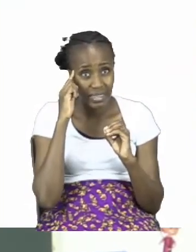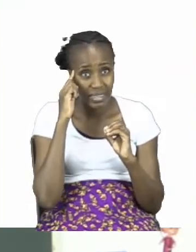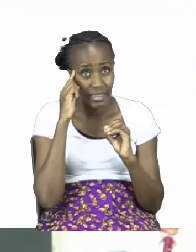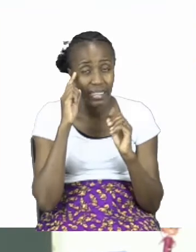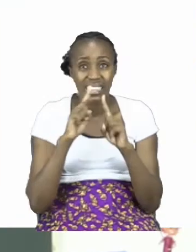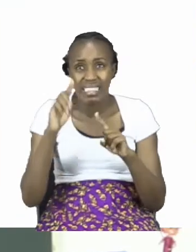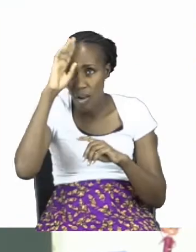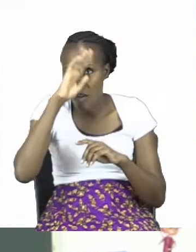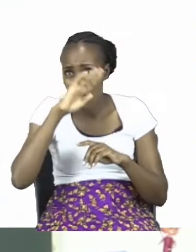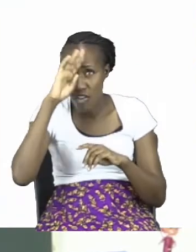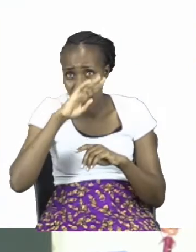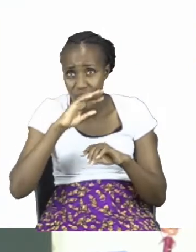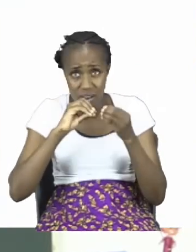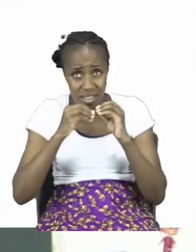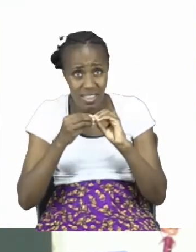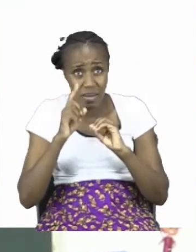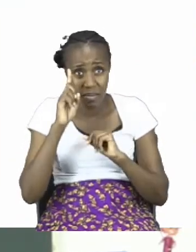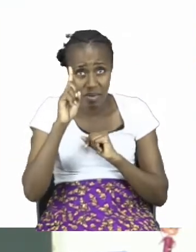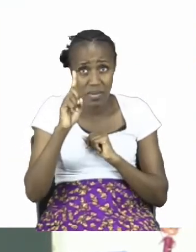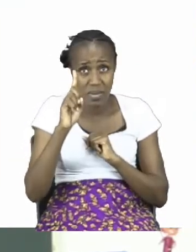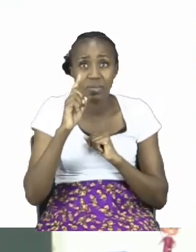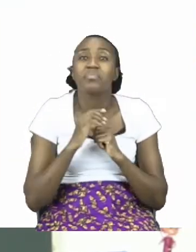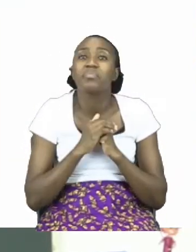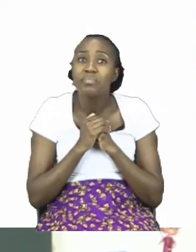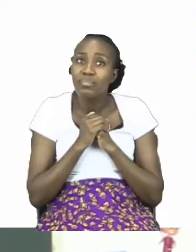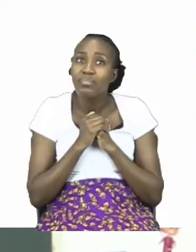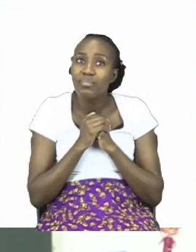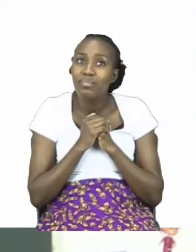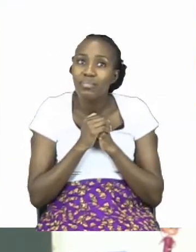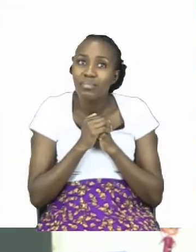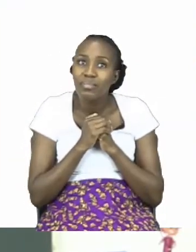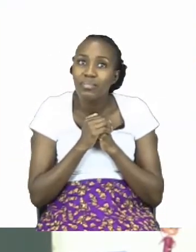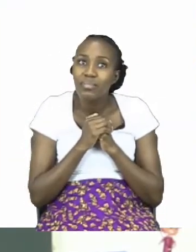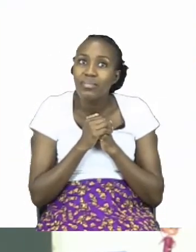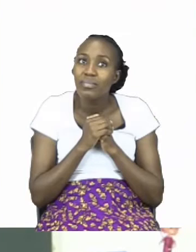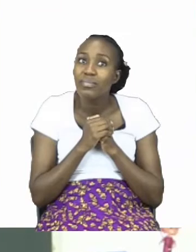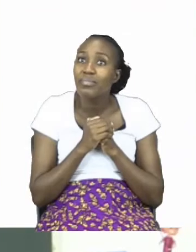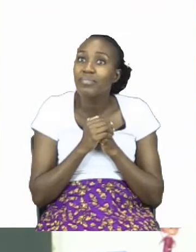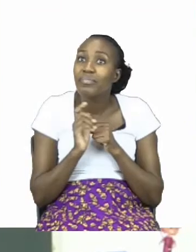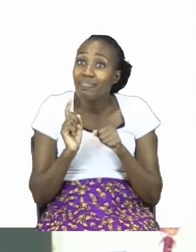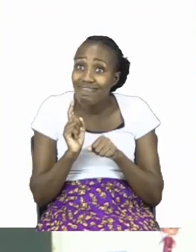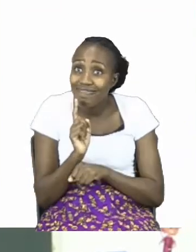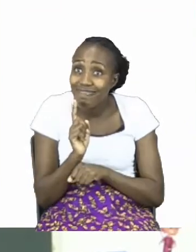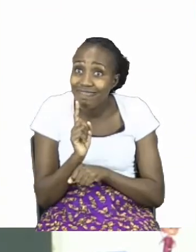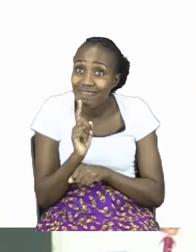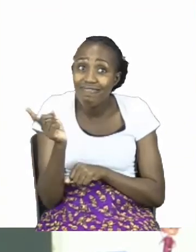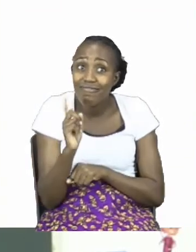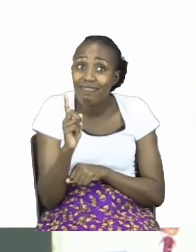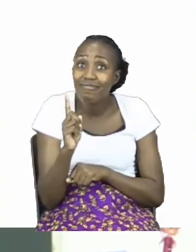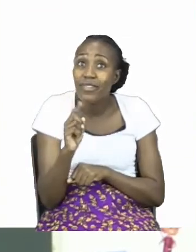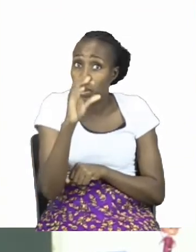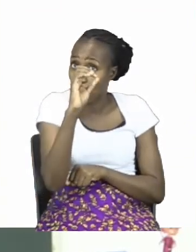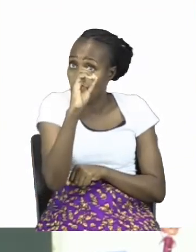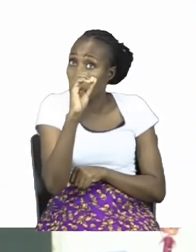realized as teacher, I've made a little itty bitty mistake. We started with the number 1, but in fact,